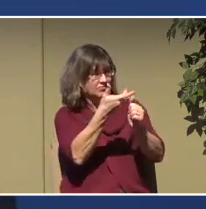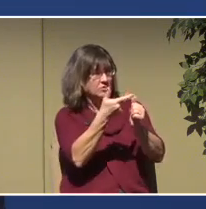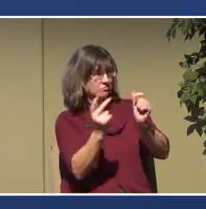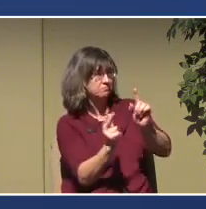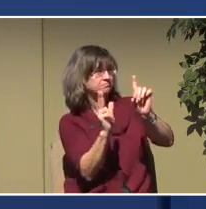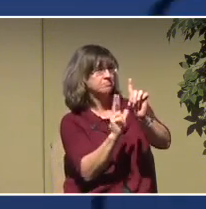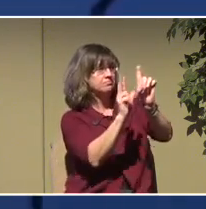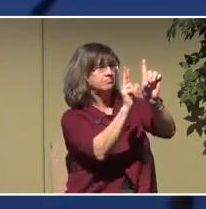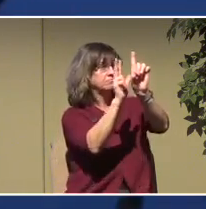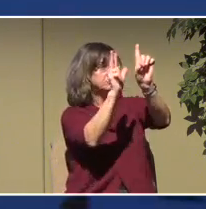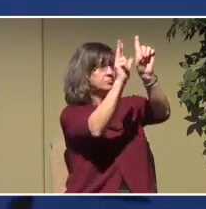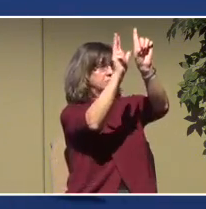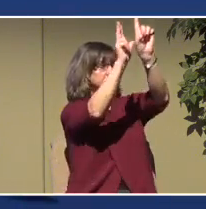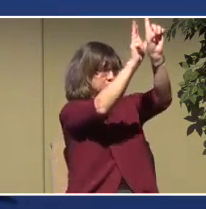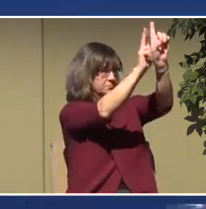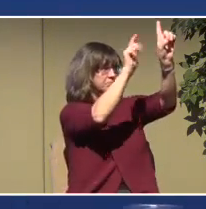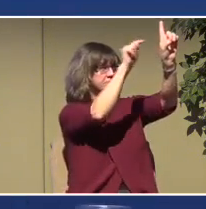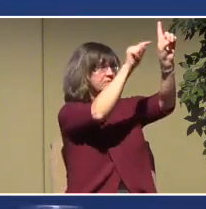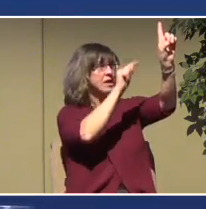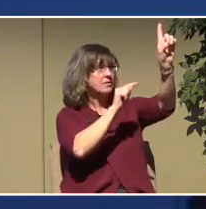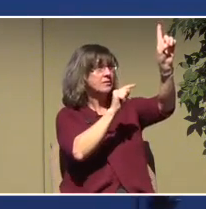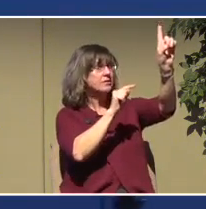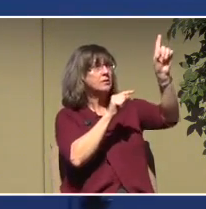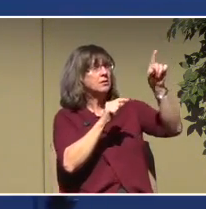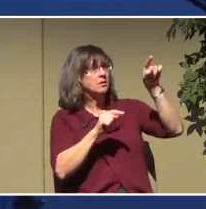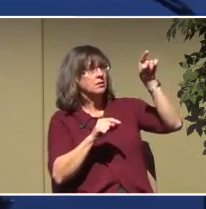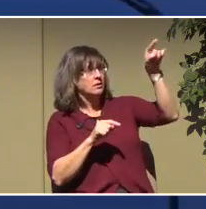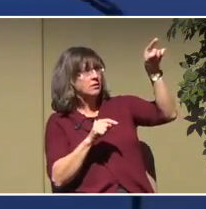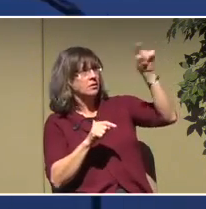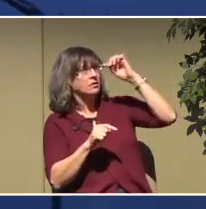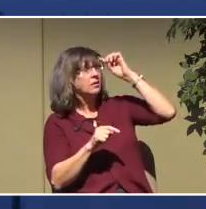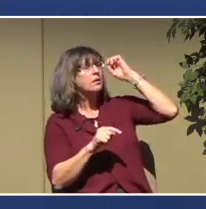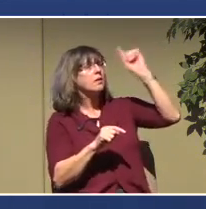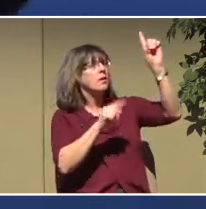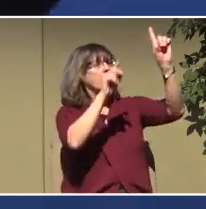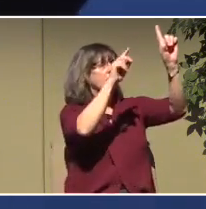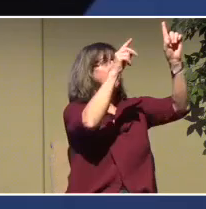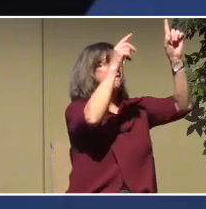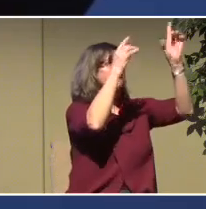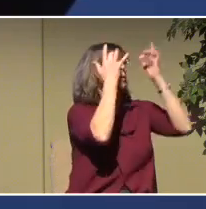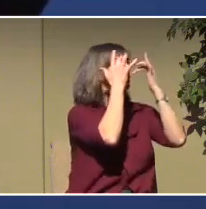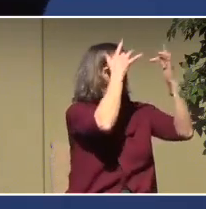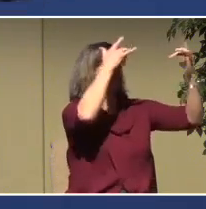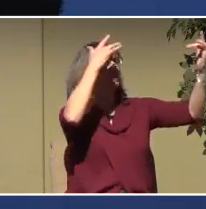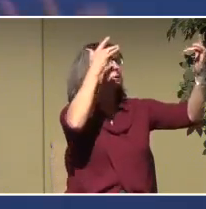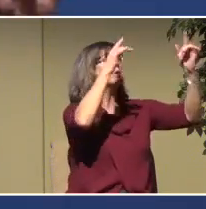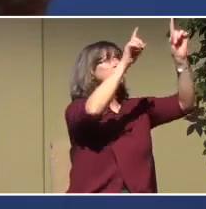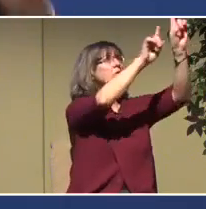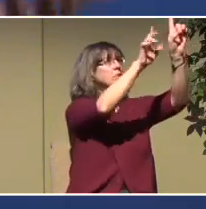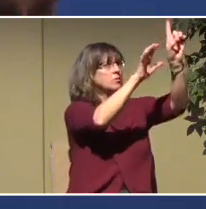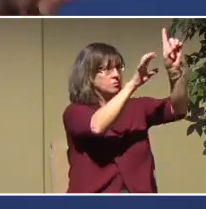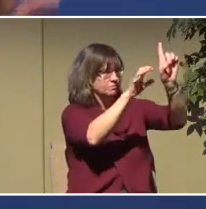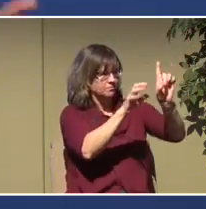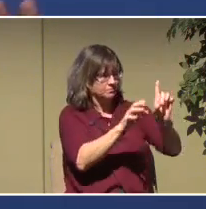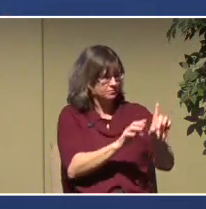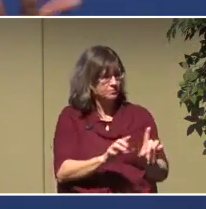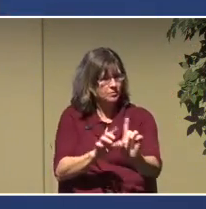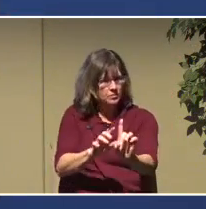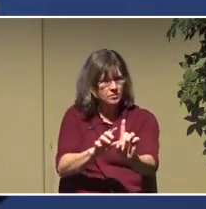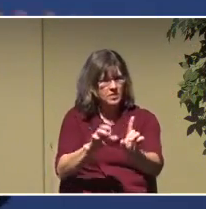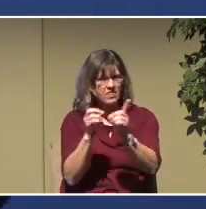him down on the ground and even into fires. And they weren't able to do it. And the distraught father said to Jesus, "If you can